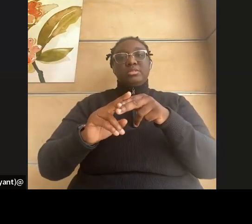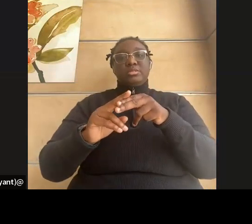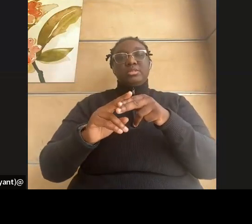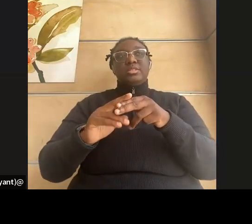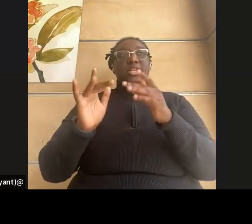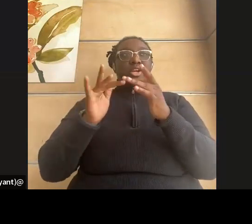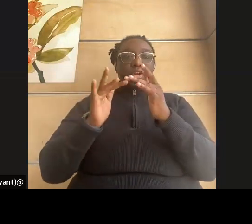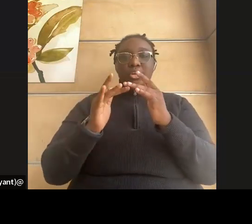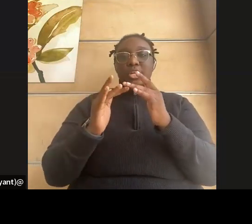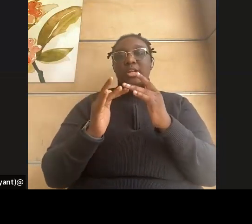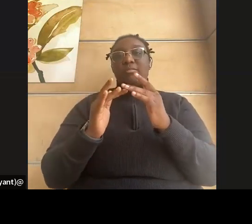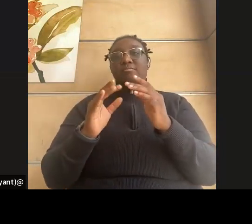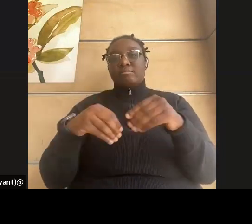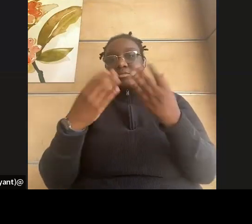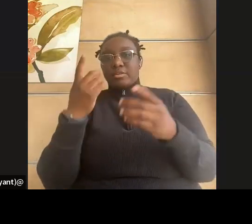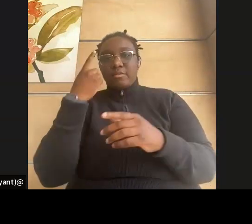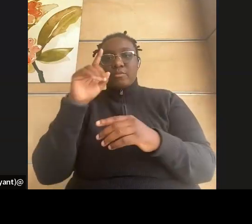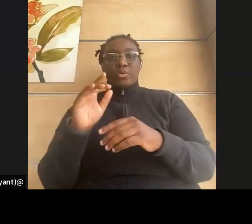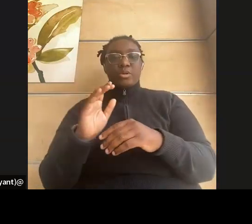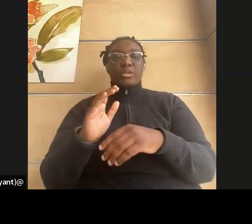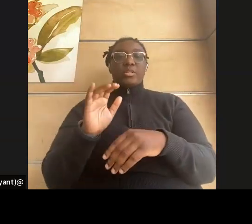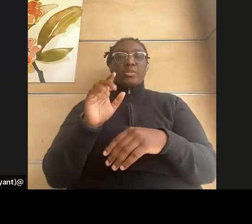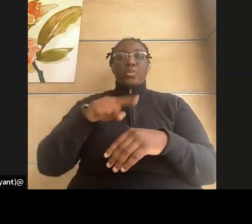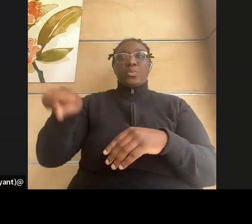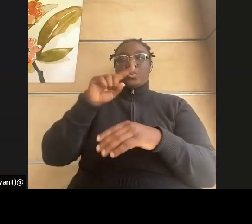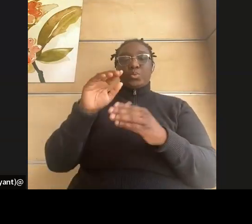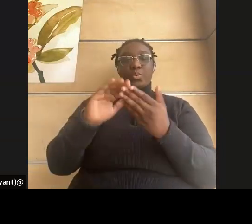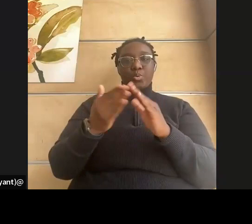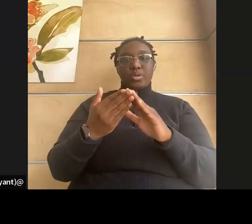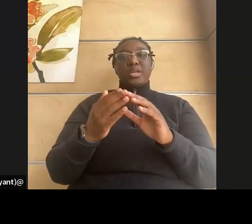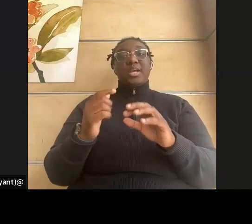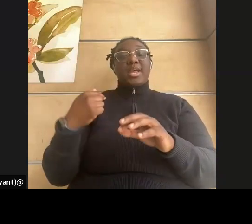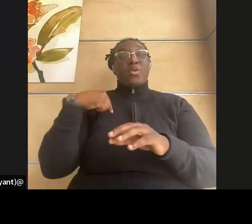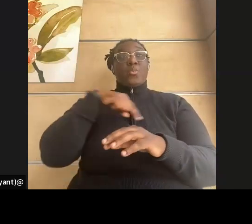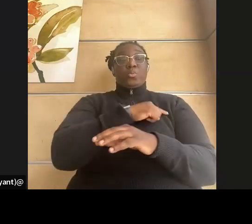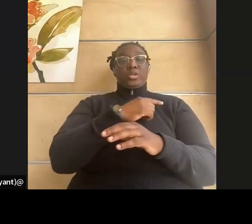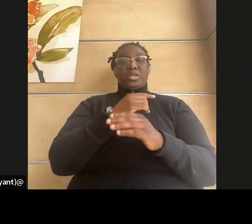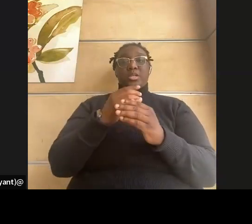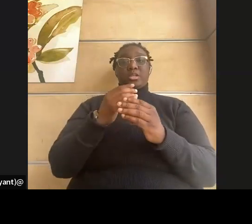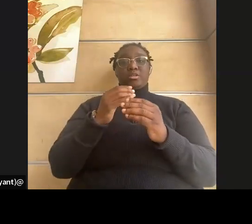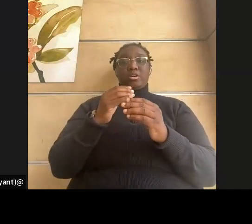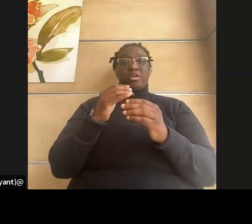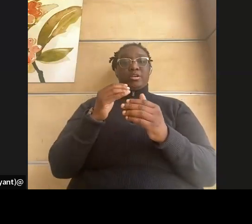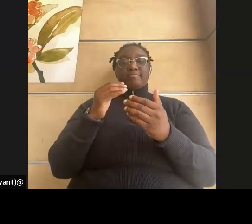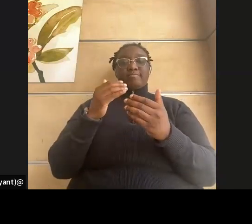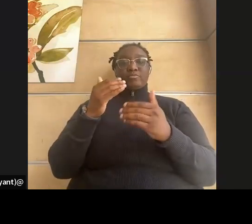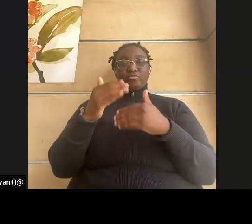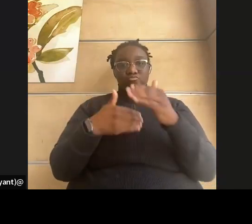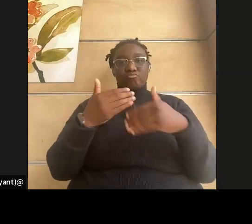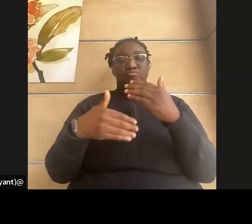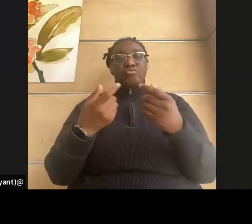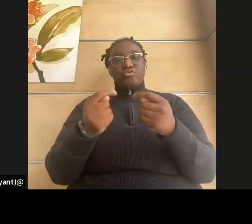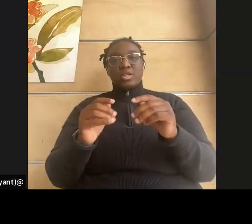essential provider, fortunately, Redwood's Rural Health Center is in the process of upgrading our own internet from 45 megabits to 1